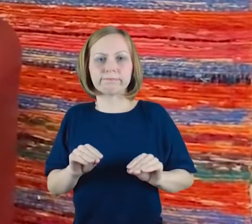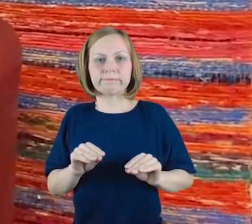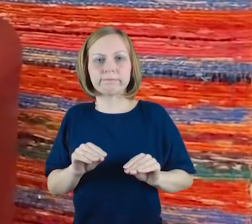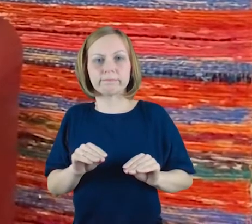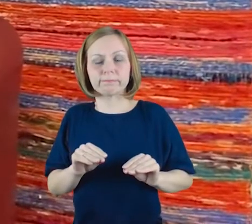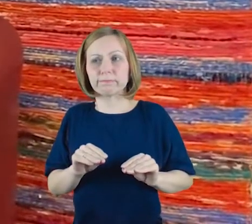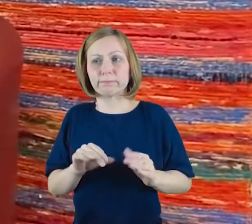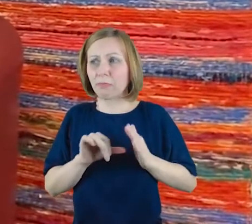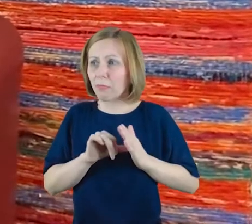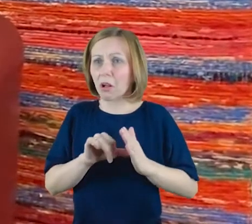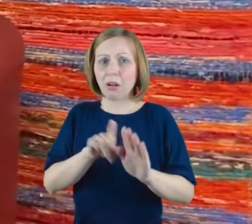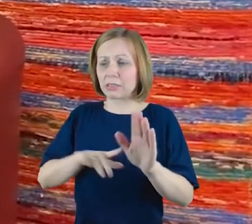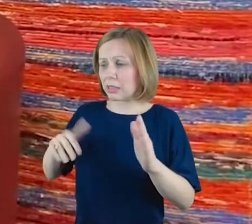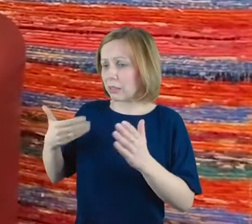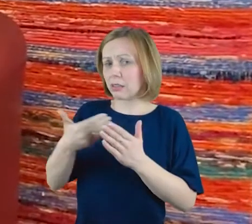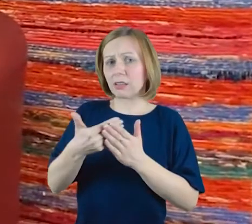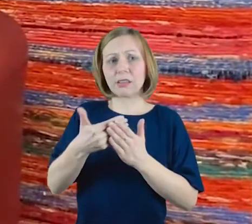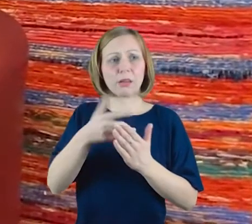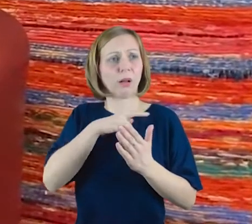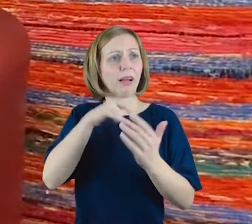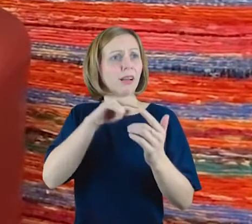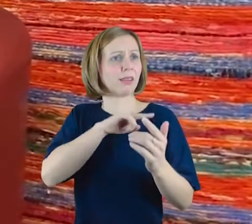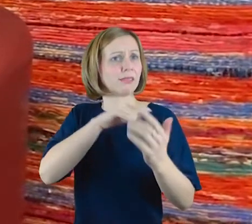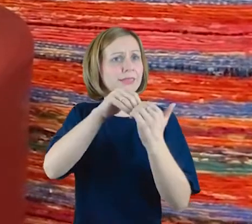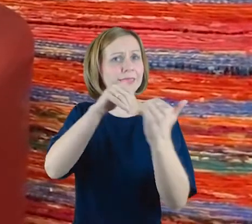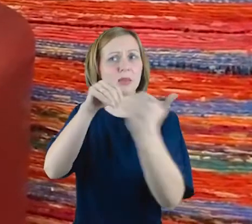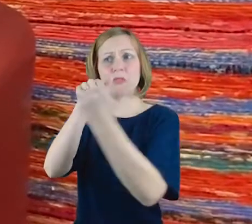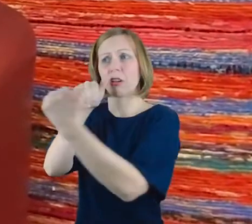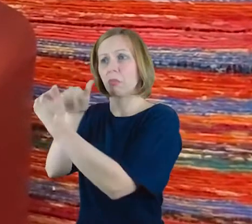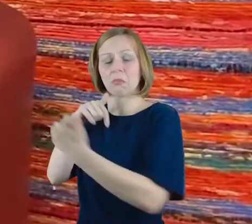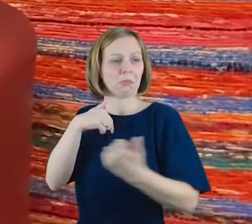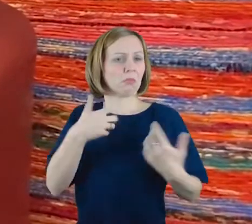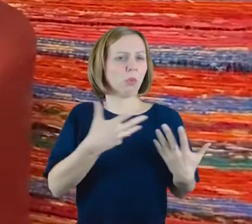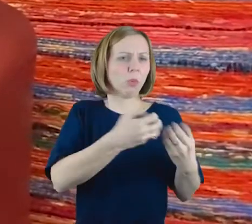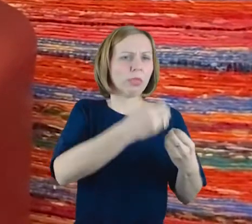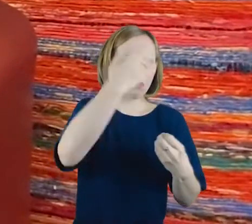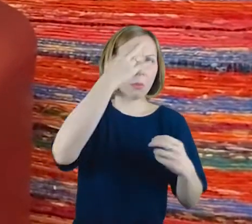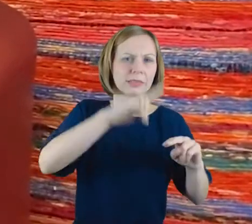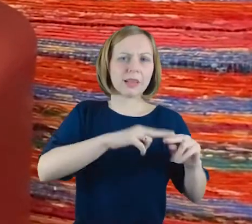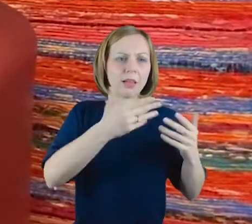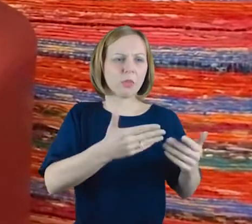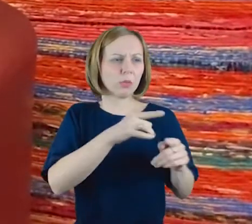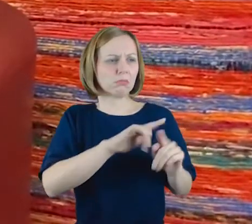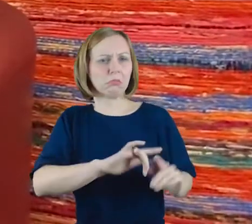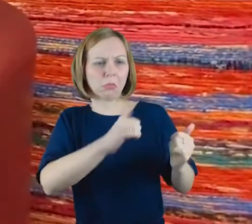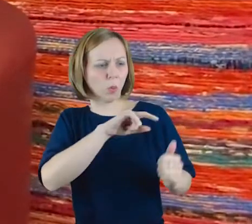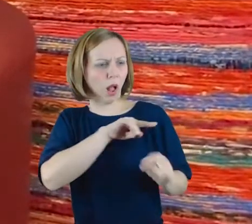being separated from people. I mean, at the moment, I stay with mum and dad, which is probably a good thing because they're in their